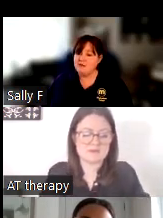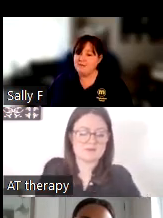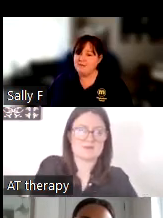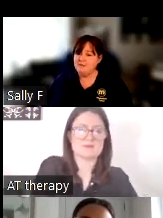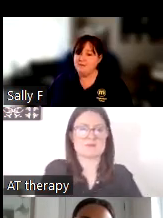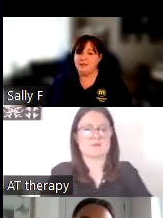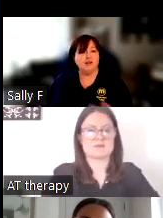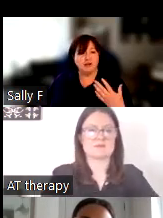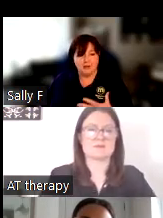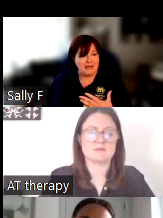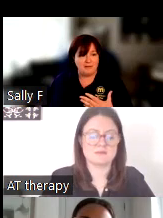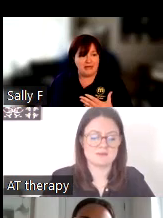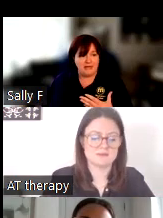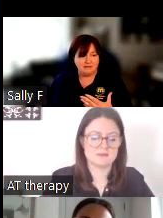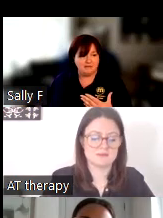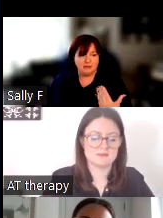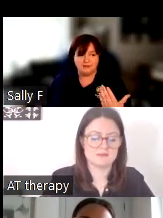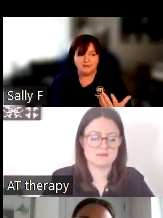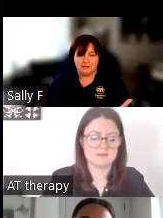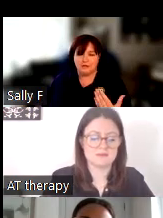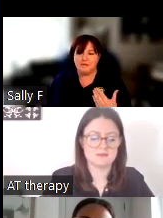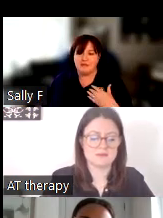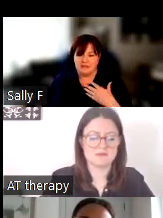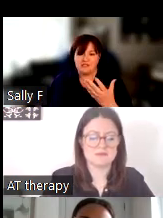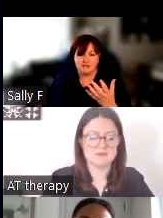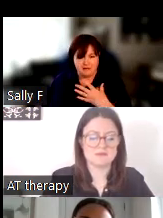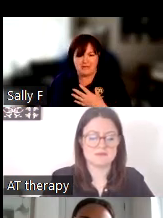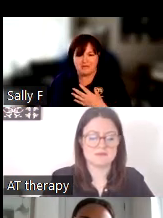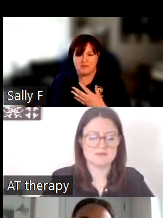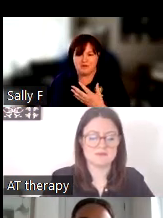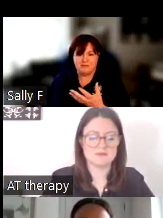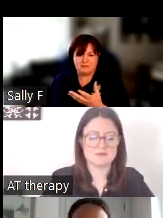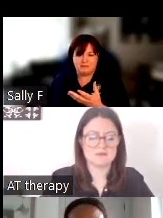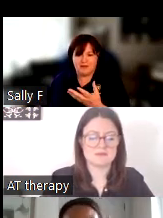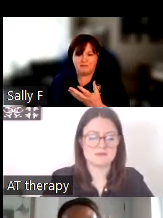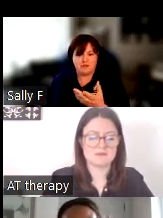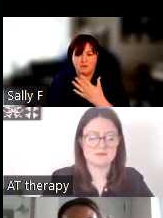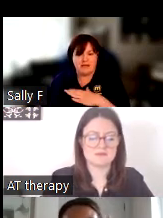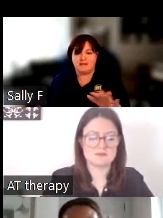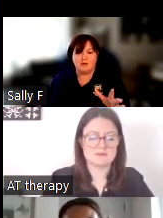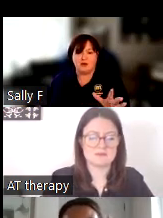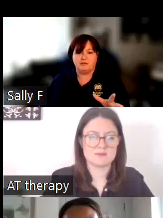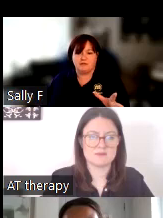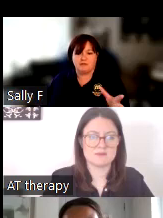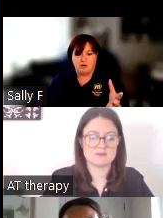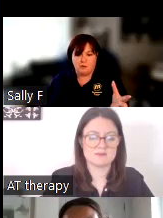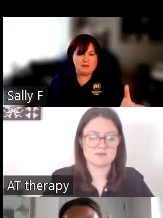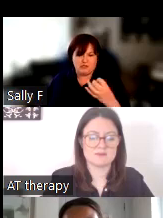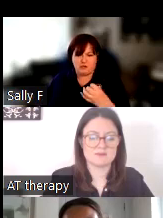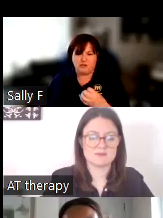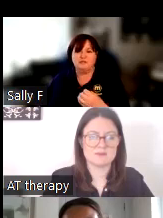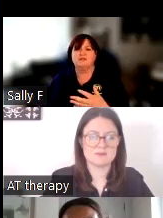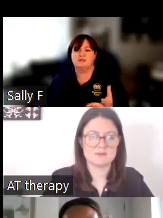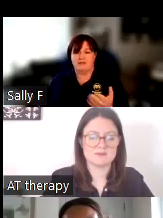true. You're not coming anywhere. They're just be, you don't need the word come